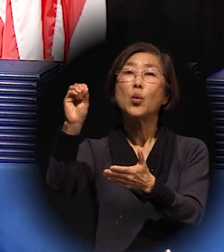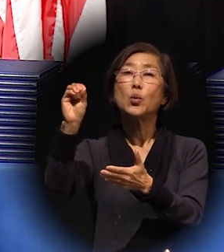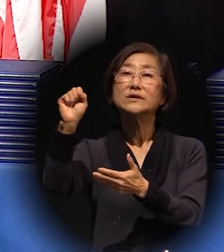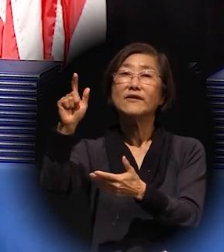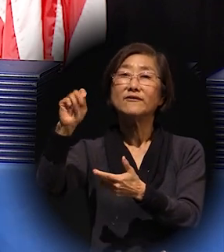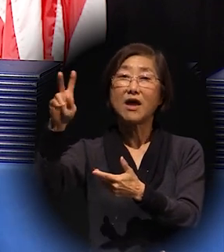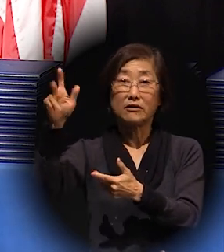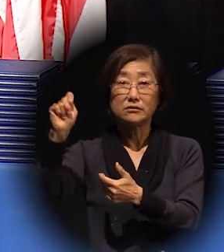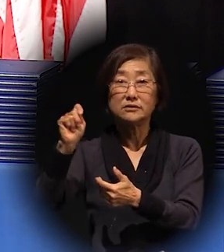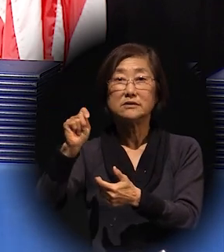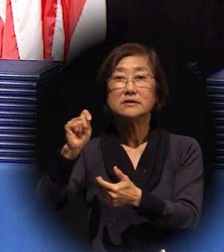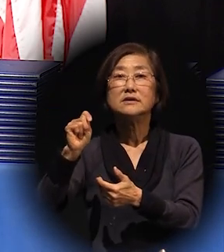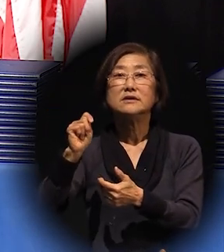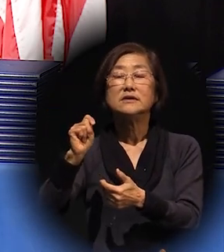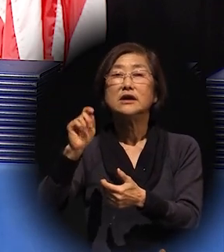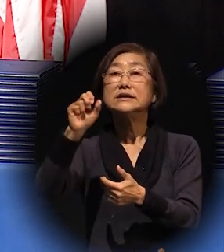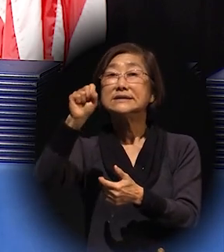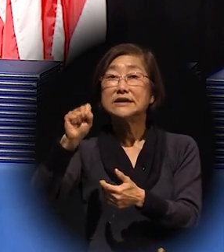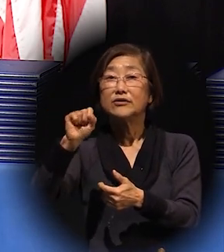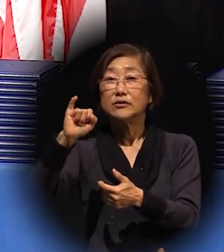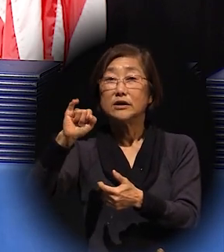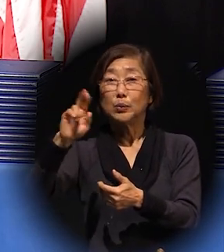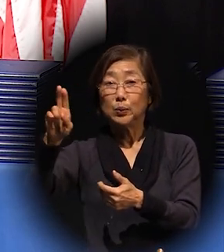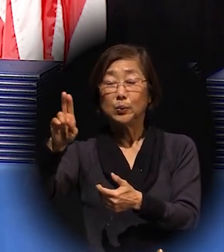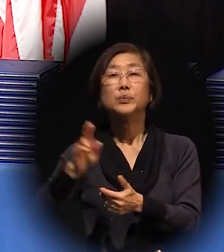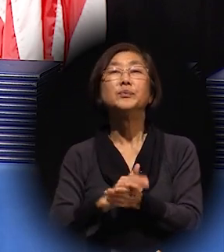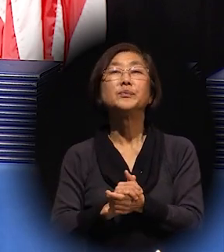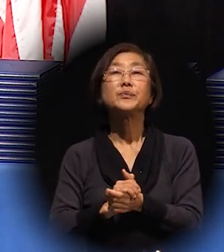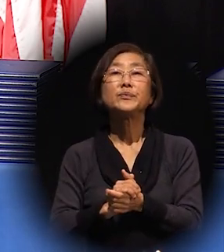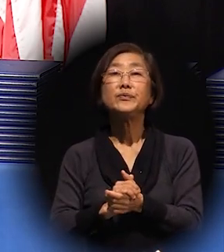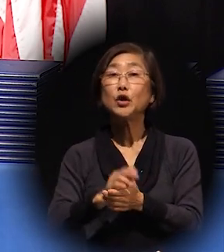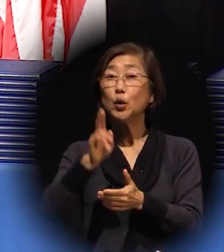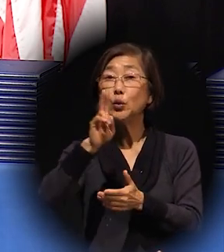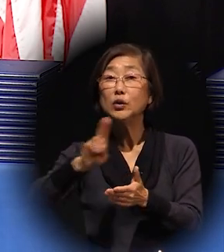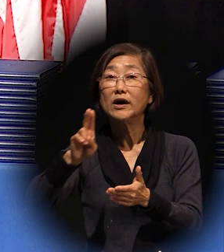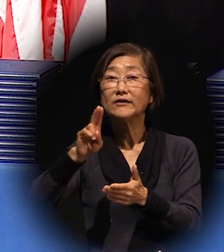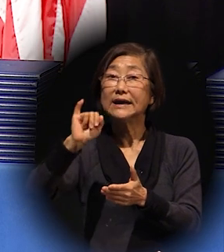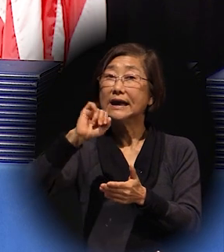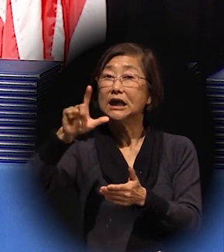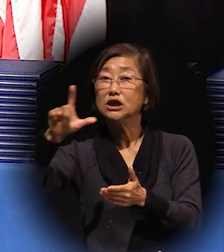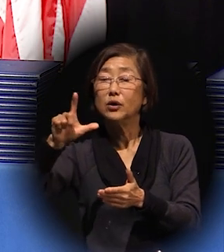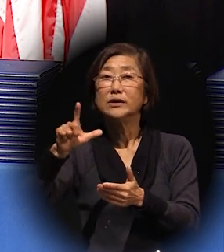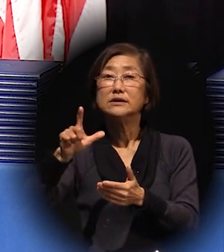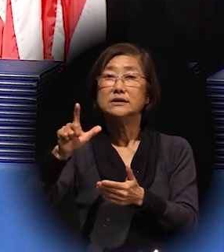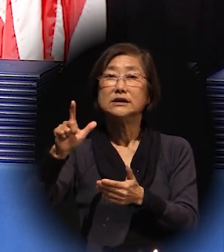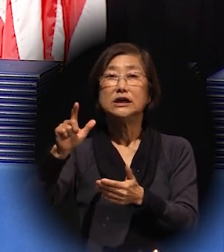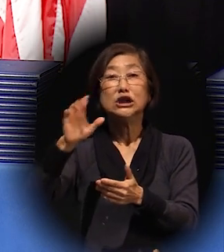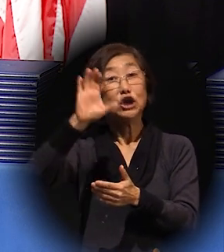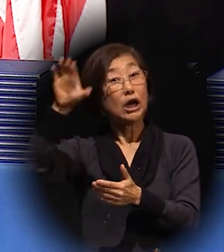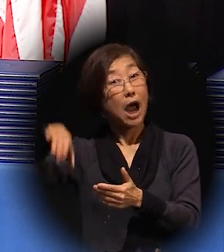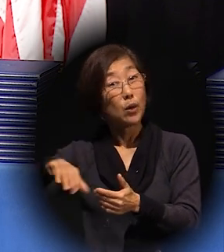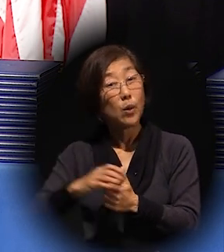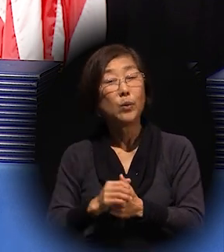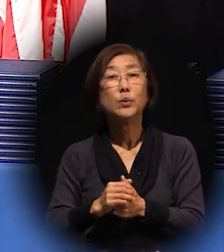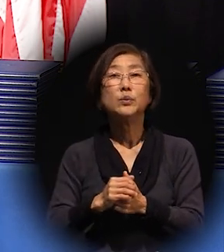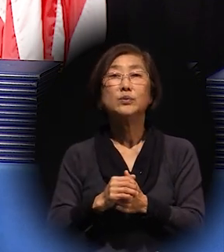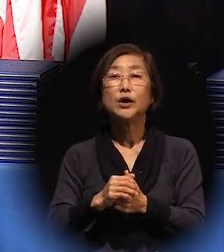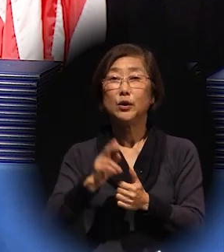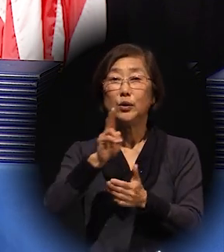Roosevelt, Southern Illinois University, University of Illinois,